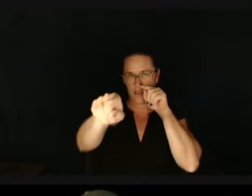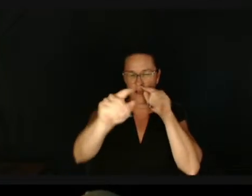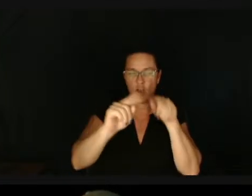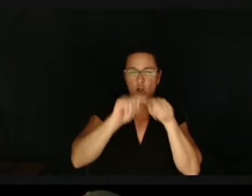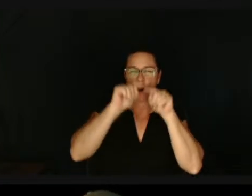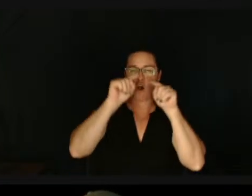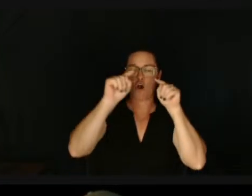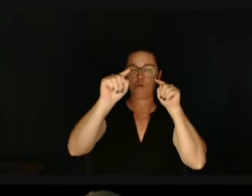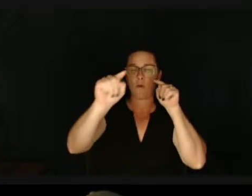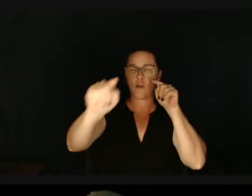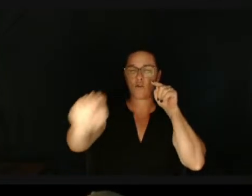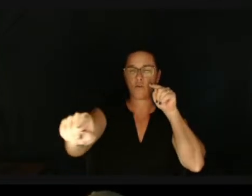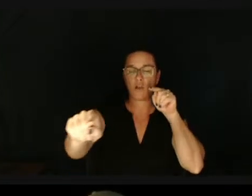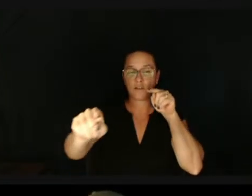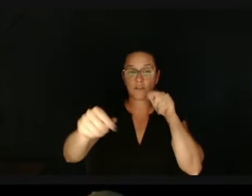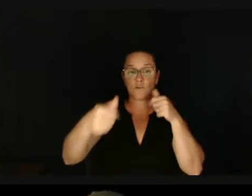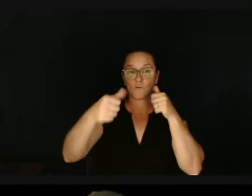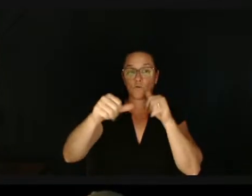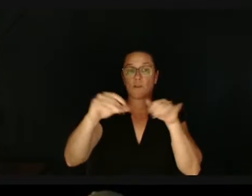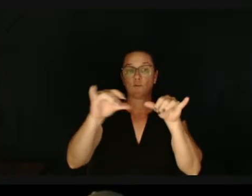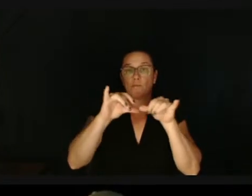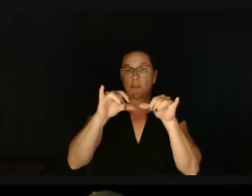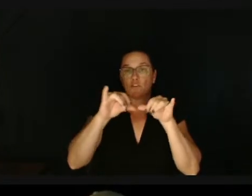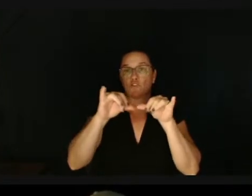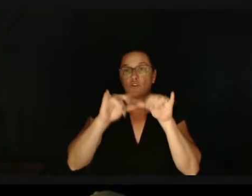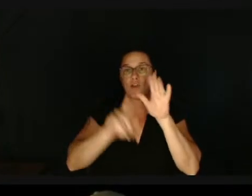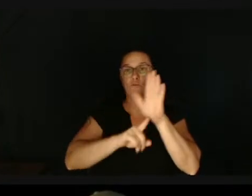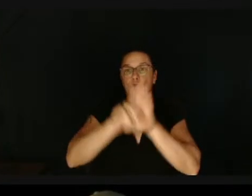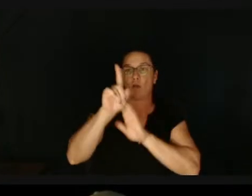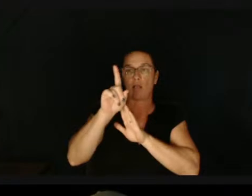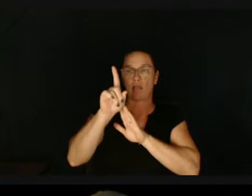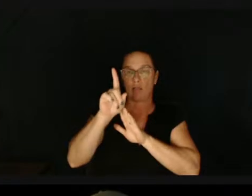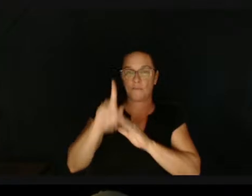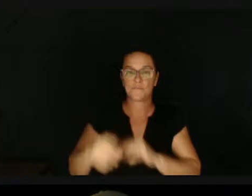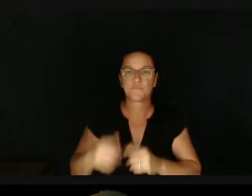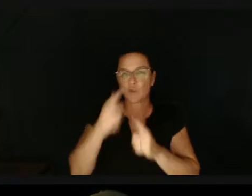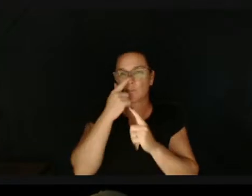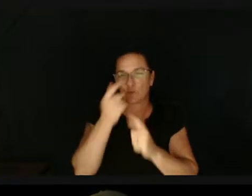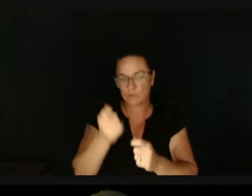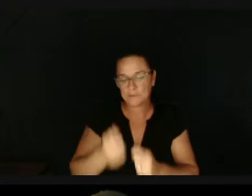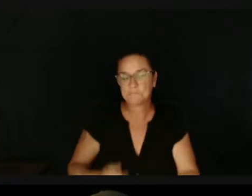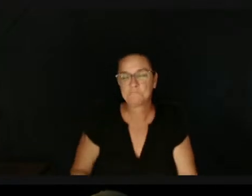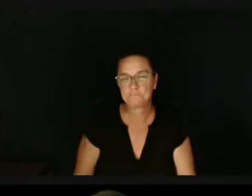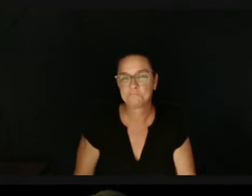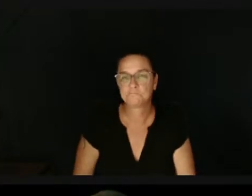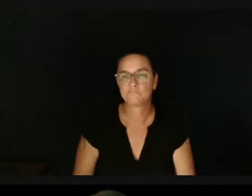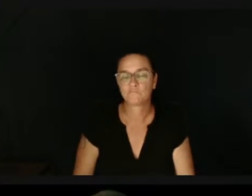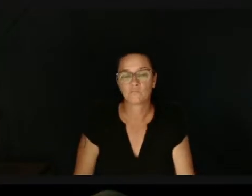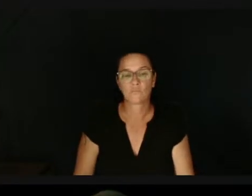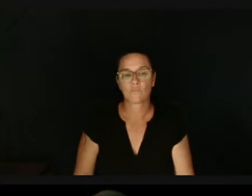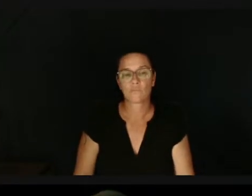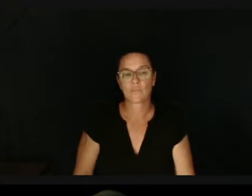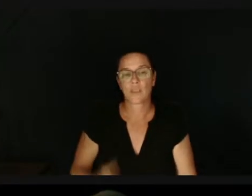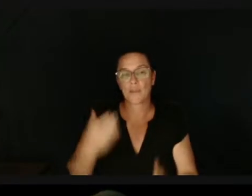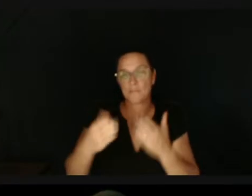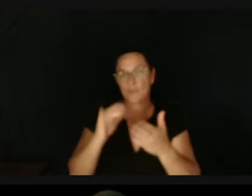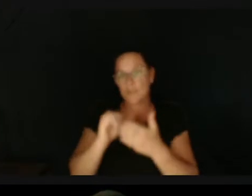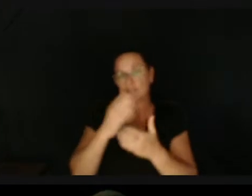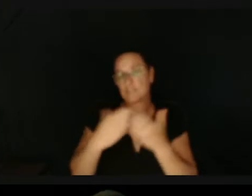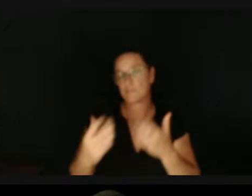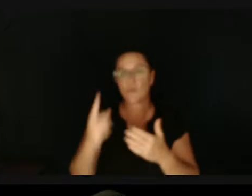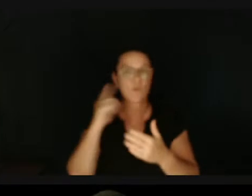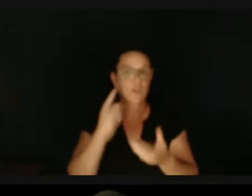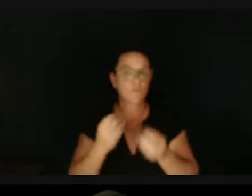Ledge and using the rangefinder from there to measure fountain heights. So that's an interesting thing to note there too, and maybe that's something we'll hear more about in the future